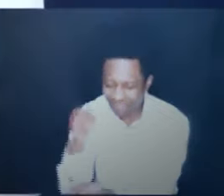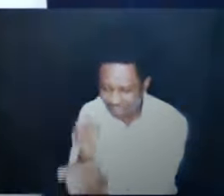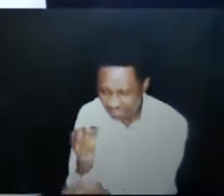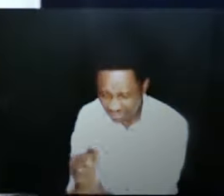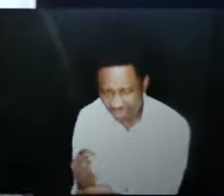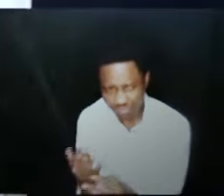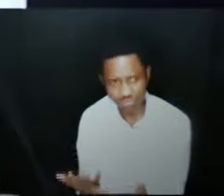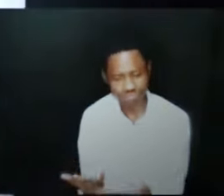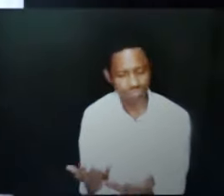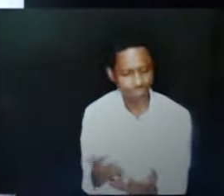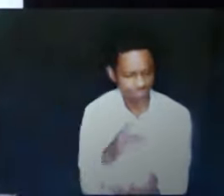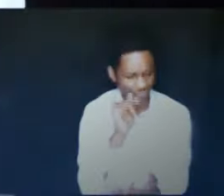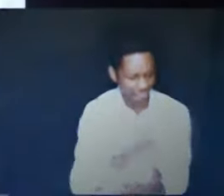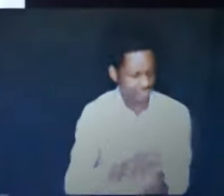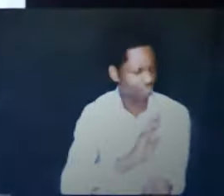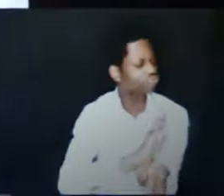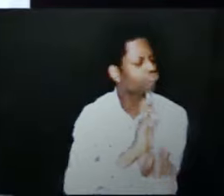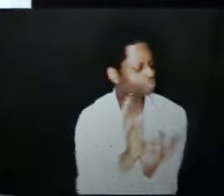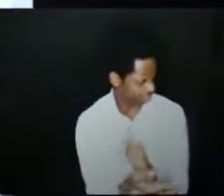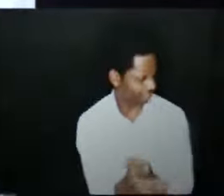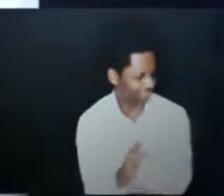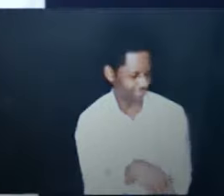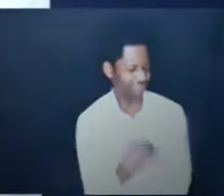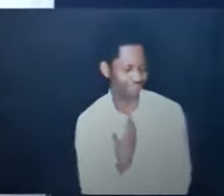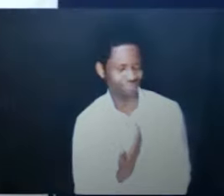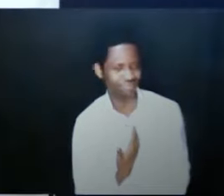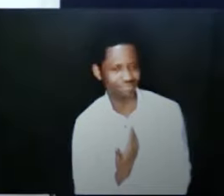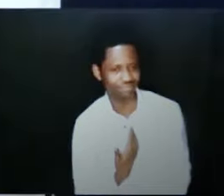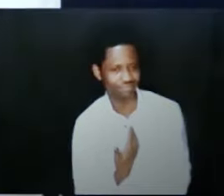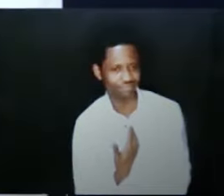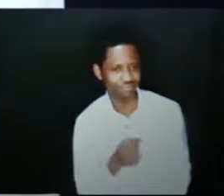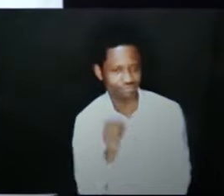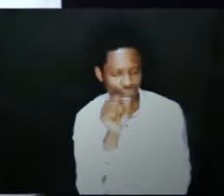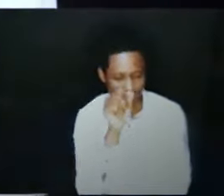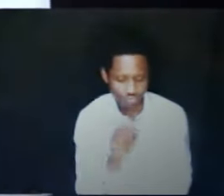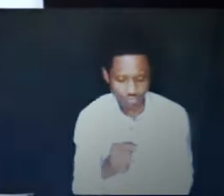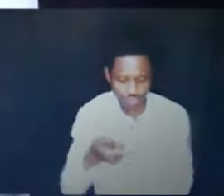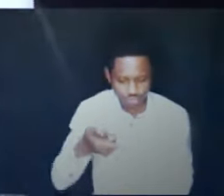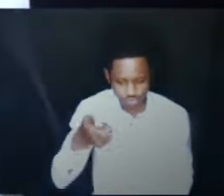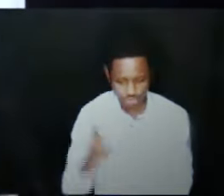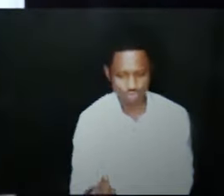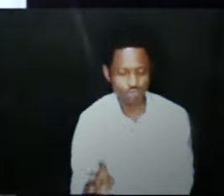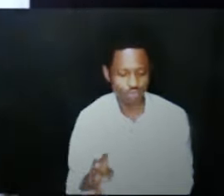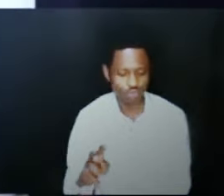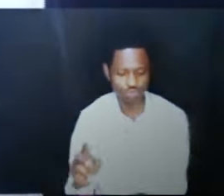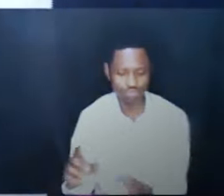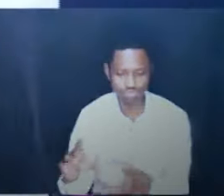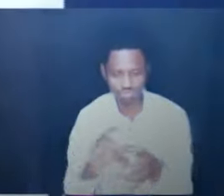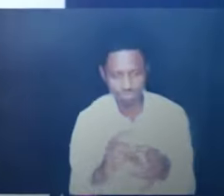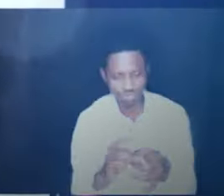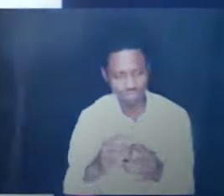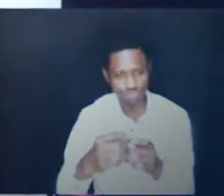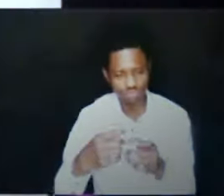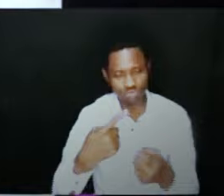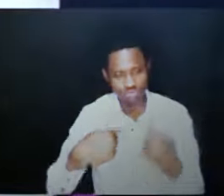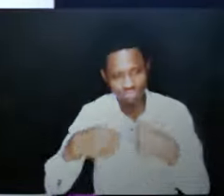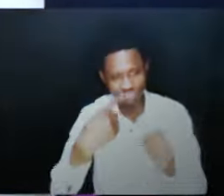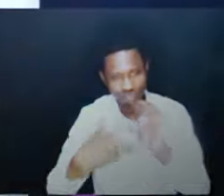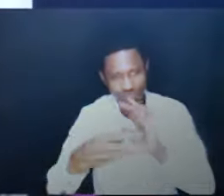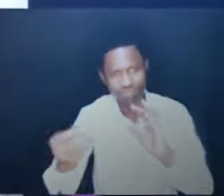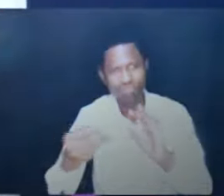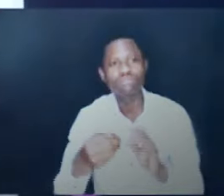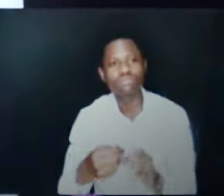Now, that is repentance. Let's read 24 together. I want you to shout it. Ready,